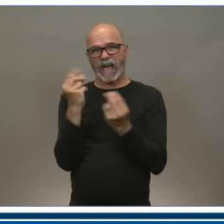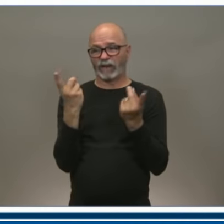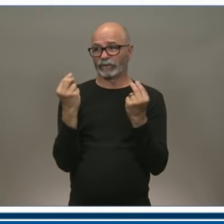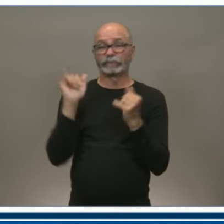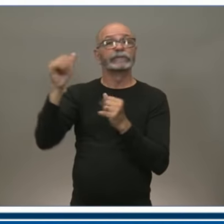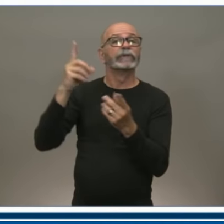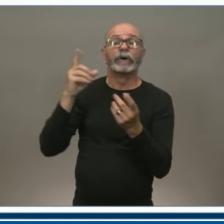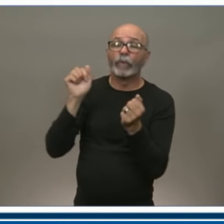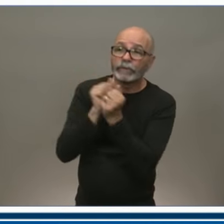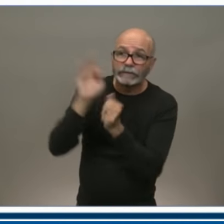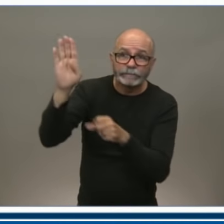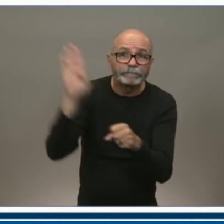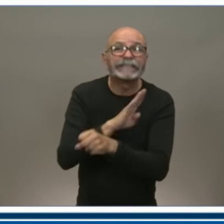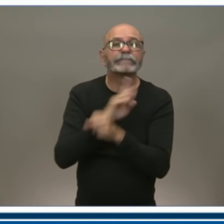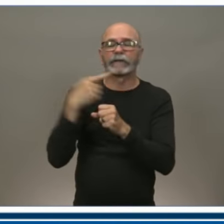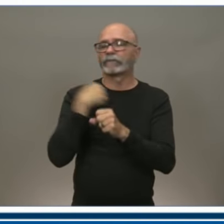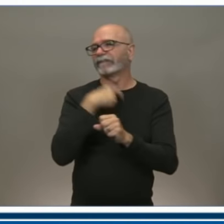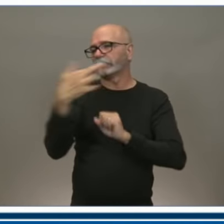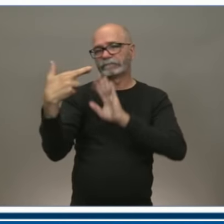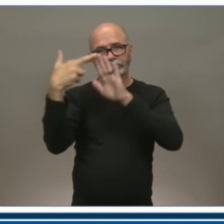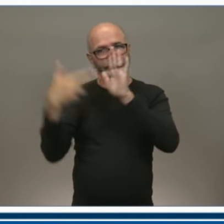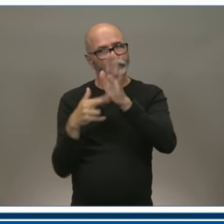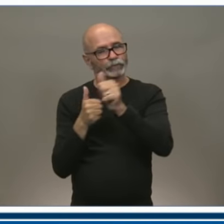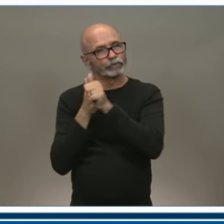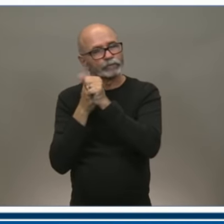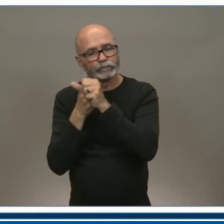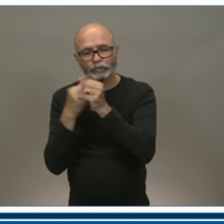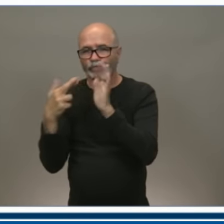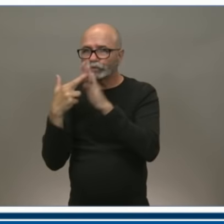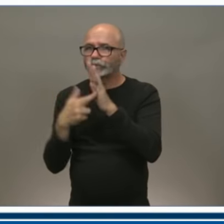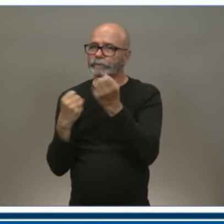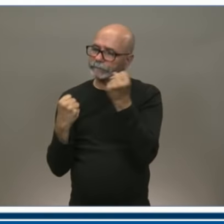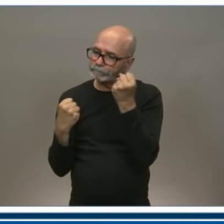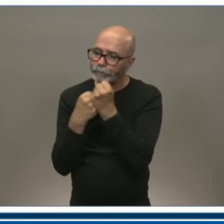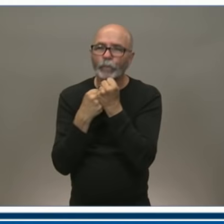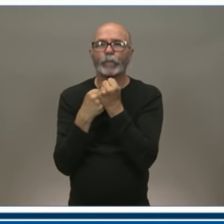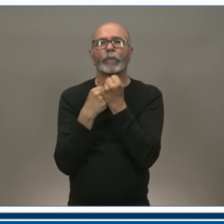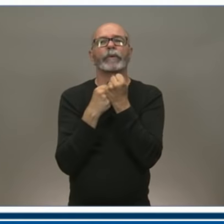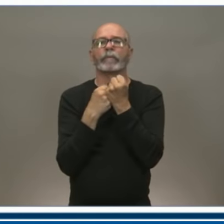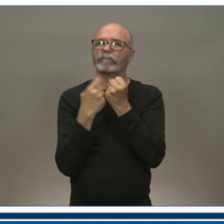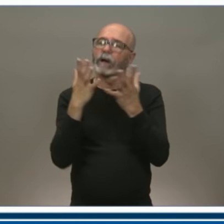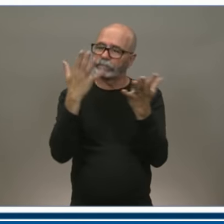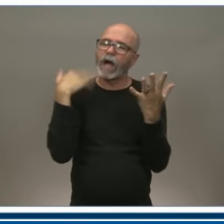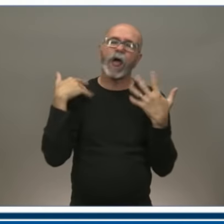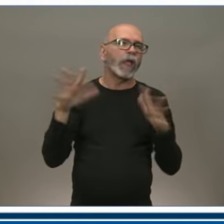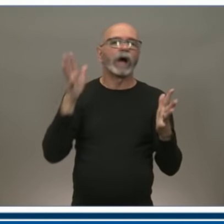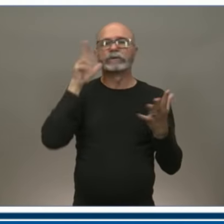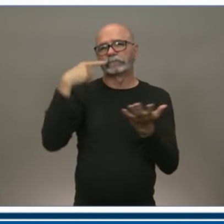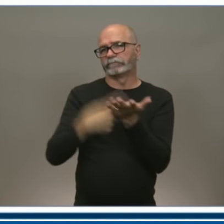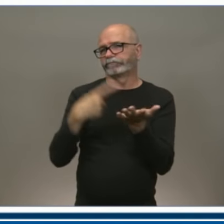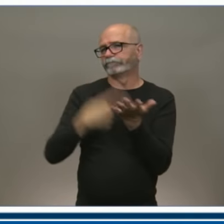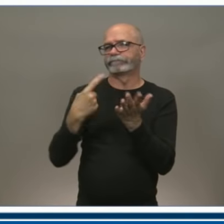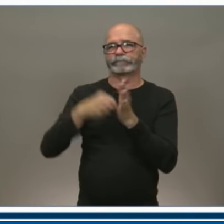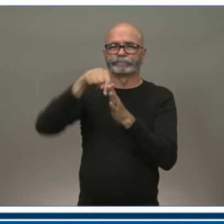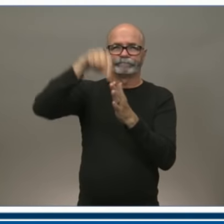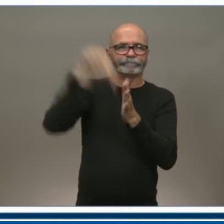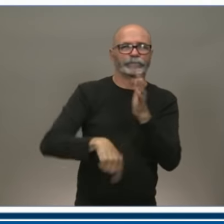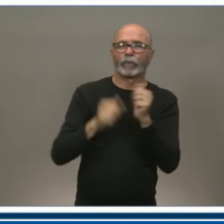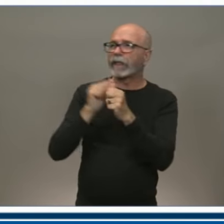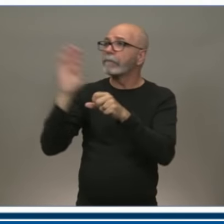rules. We'll support them, and I'm doing a lot of business sector consultations over the next few weeks to help them understand and